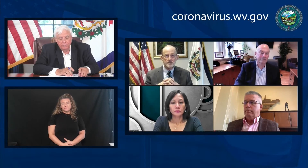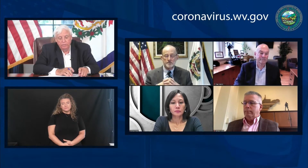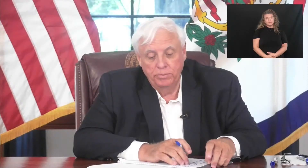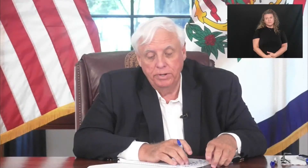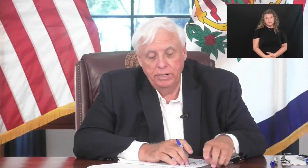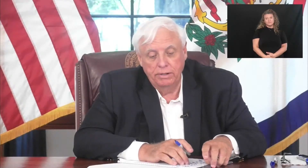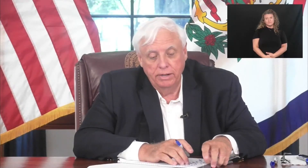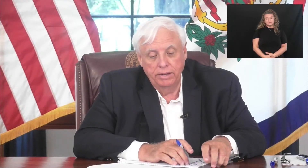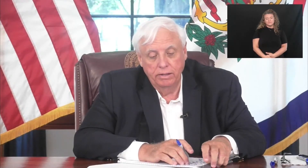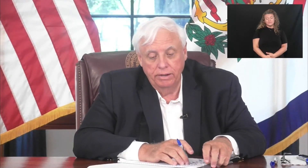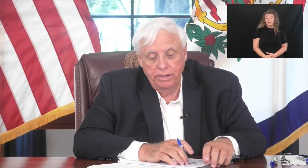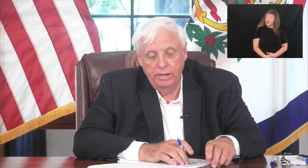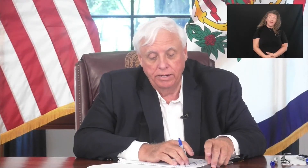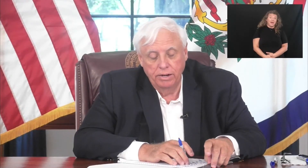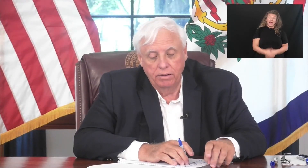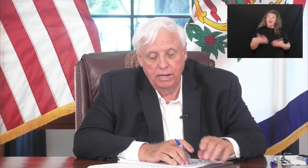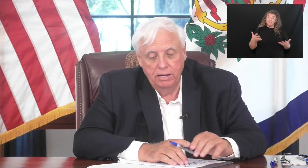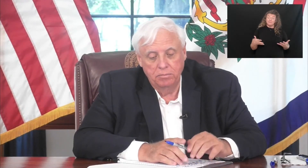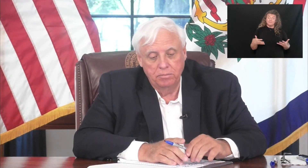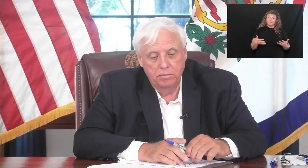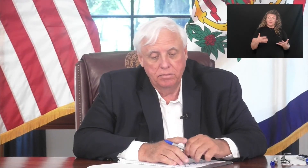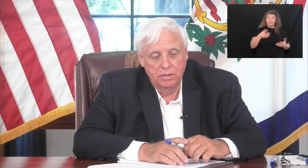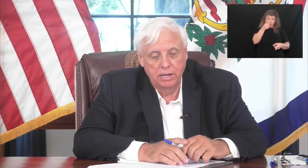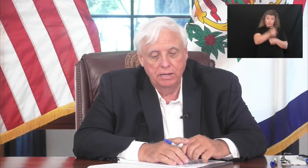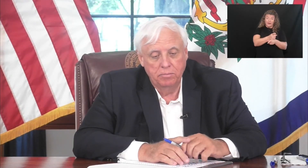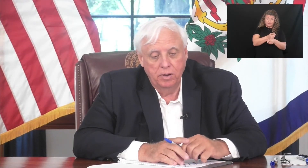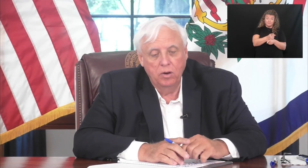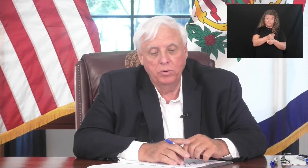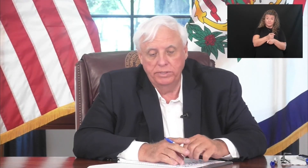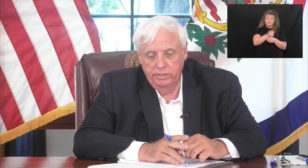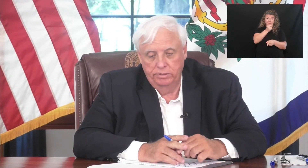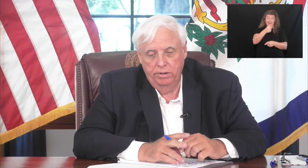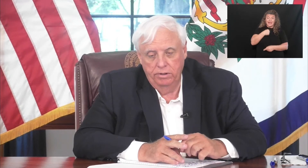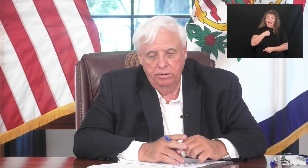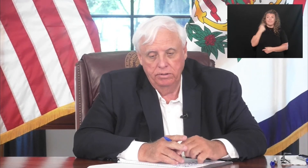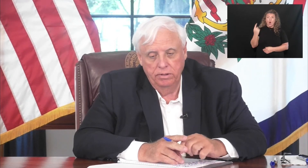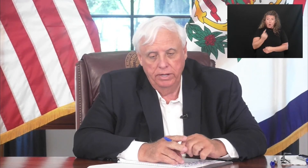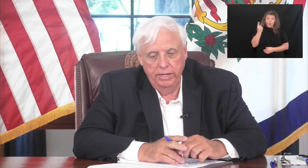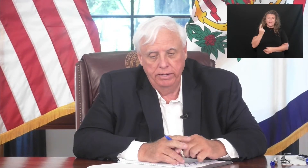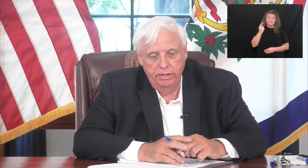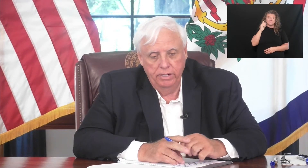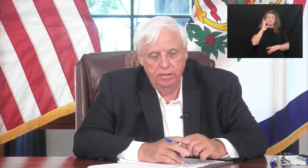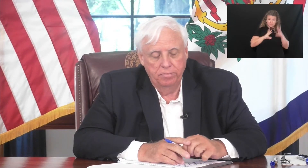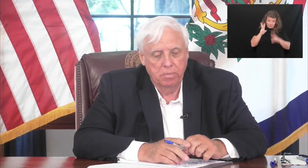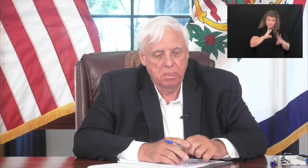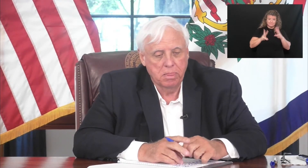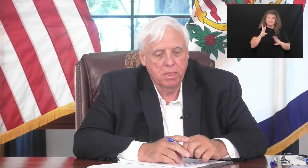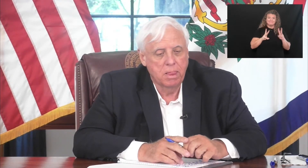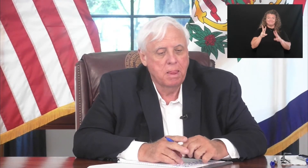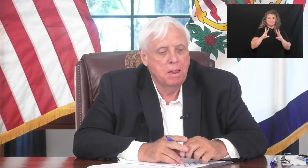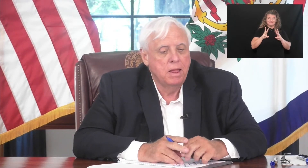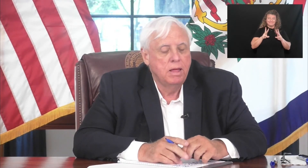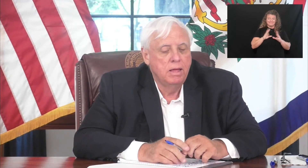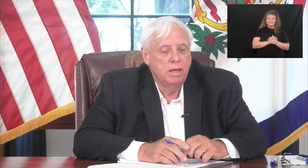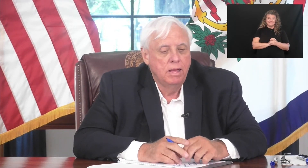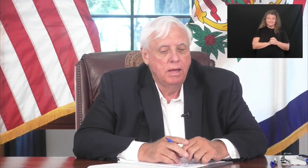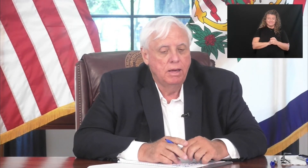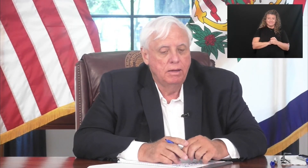Kenny, you hit the nail on the head. You know, I am always concerned. And